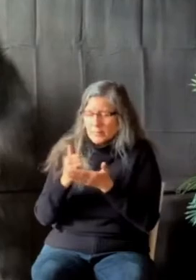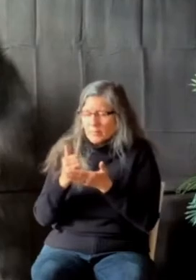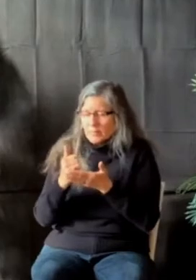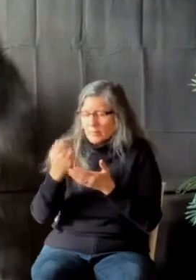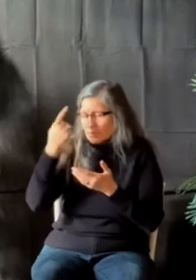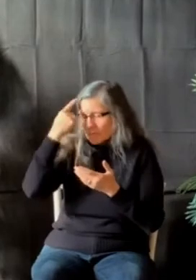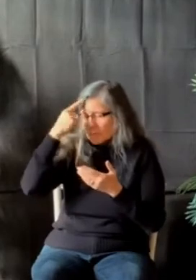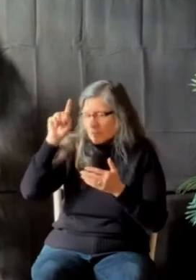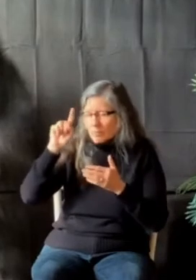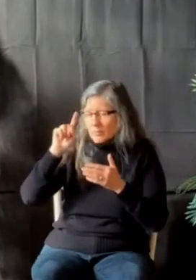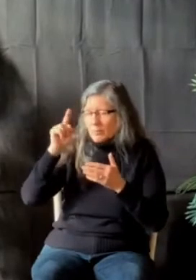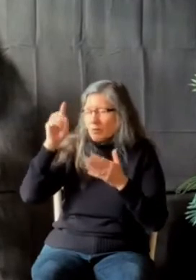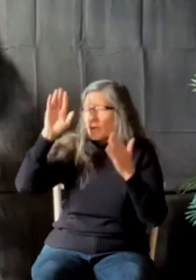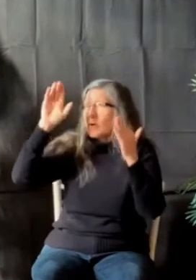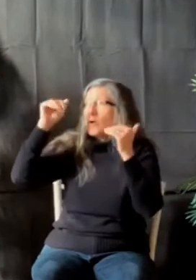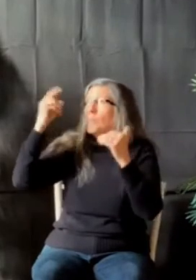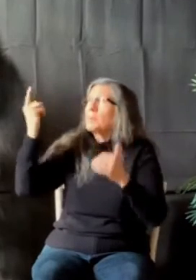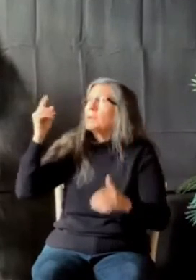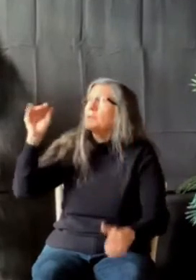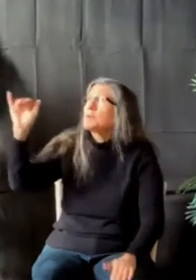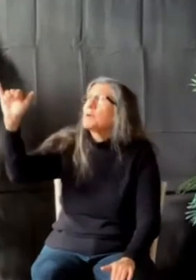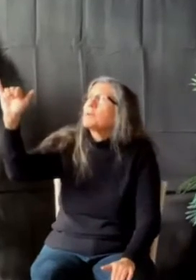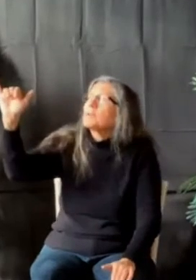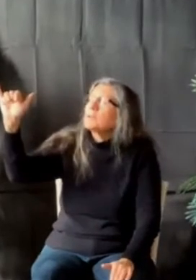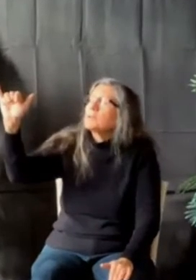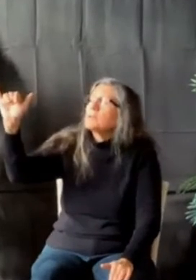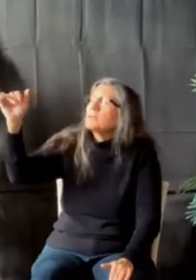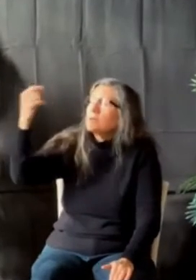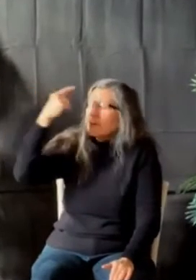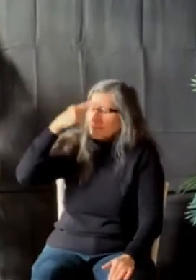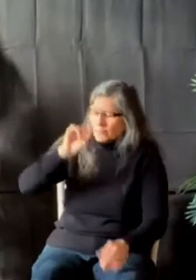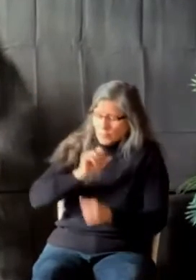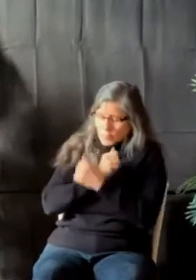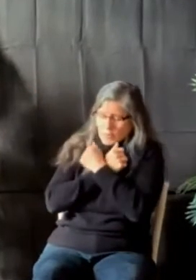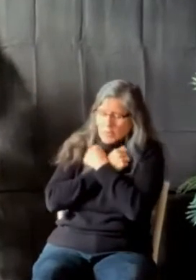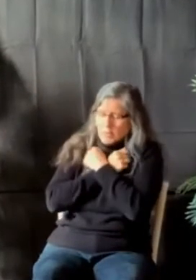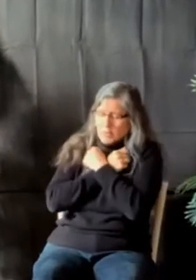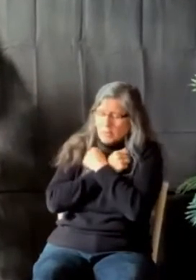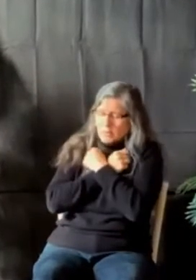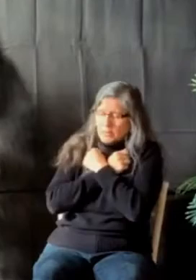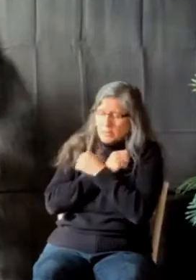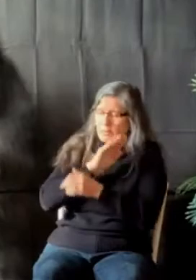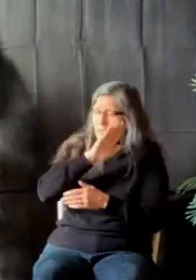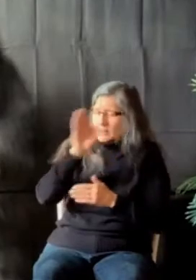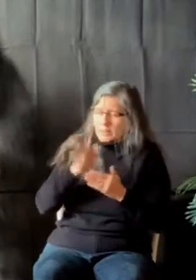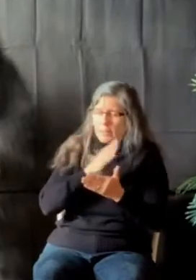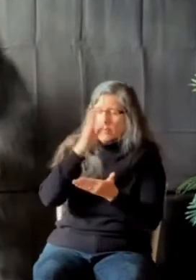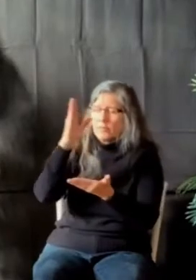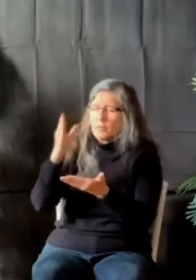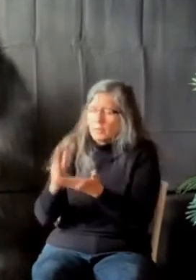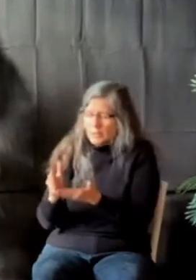for hope eternal, and for love never ending.